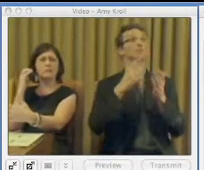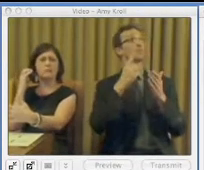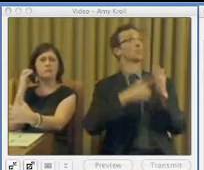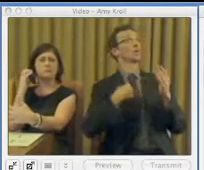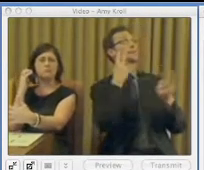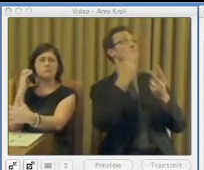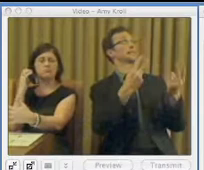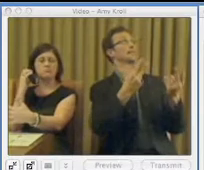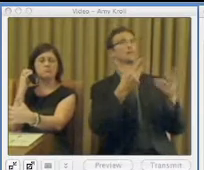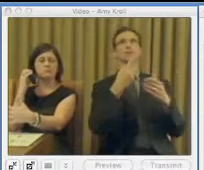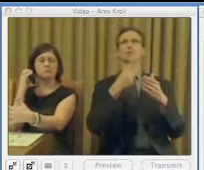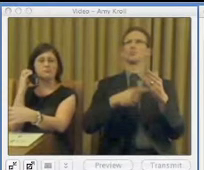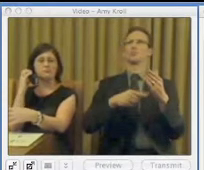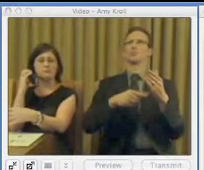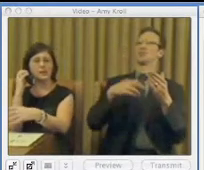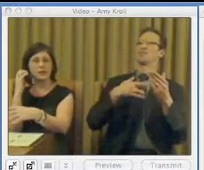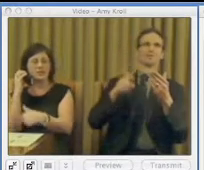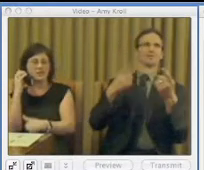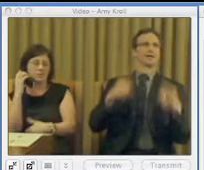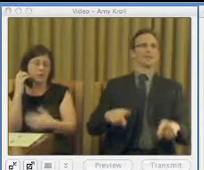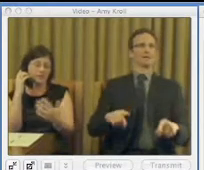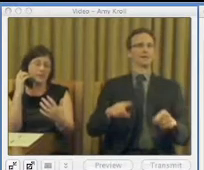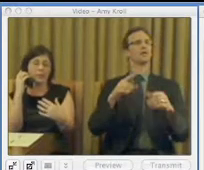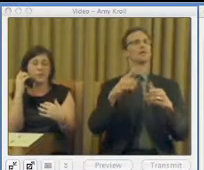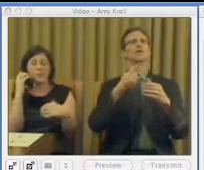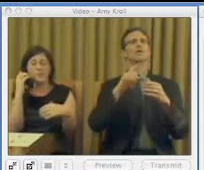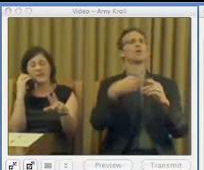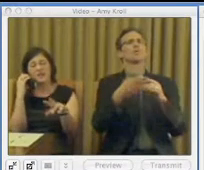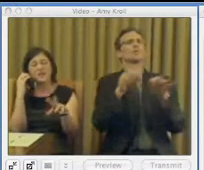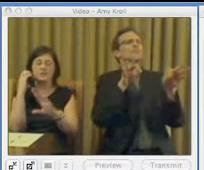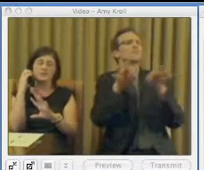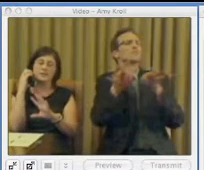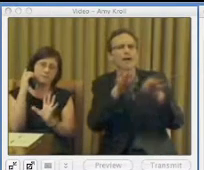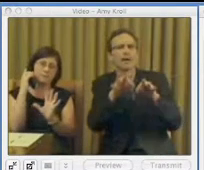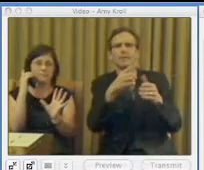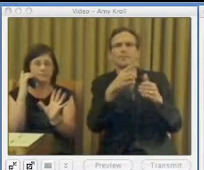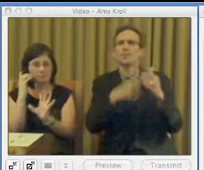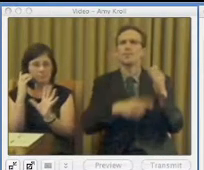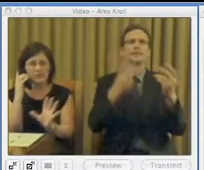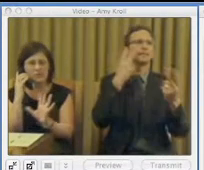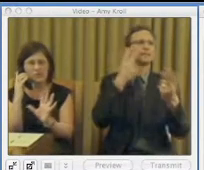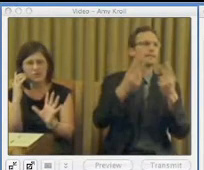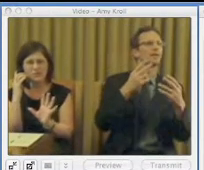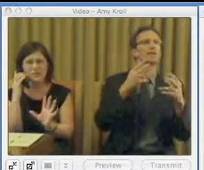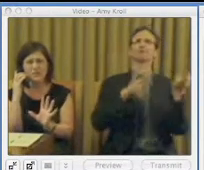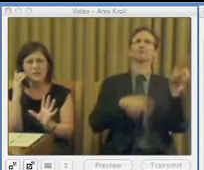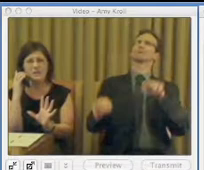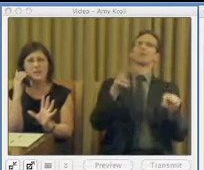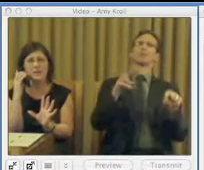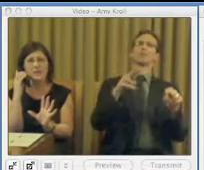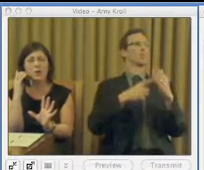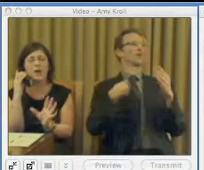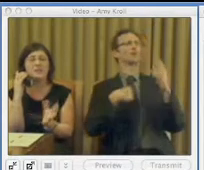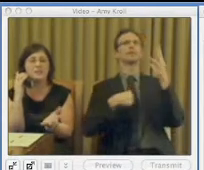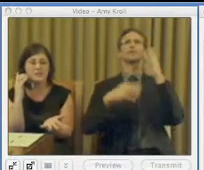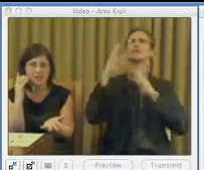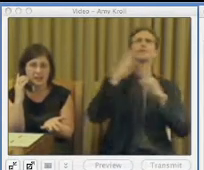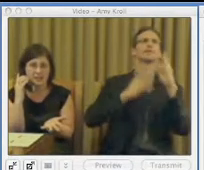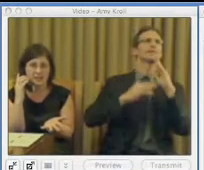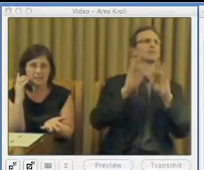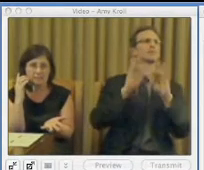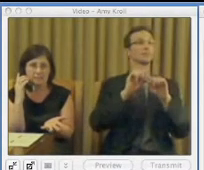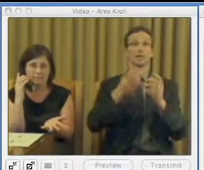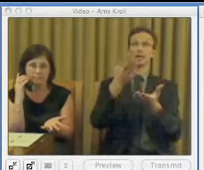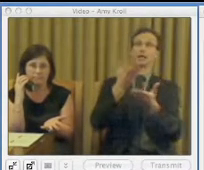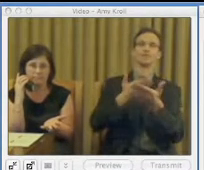and this is what should happen. But just often from observations and descriptions of experience, but